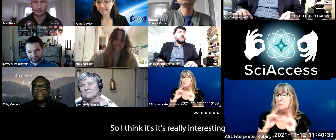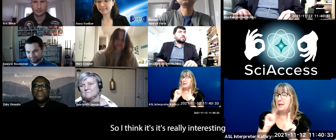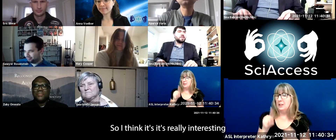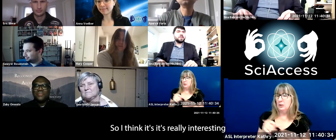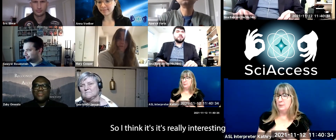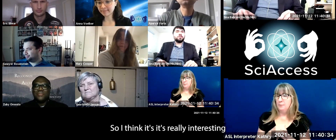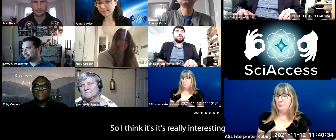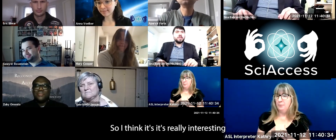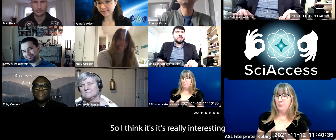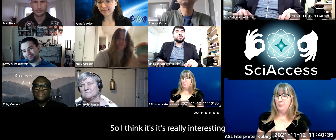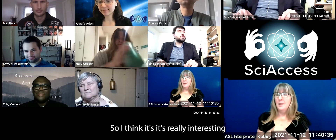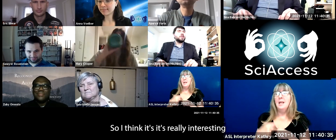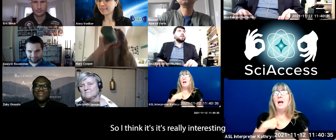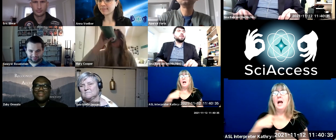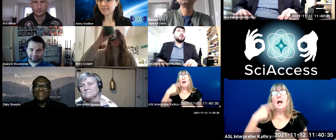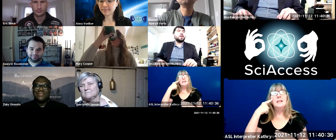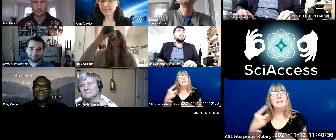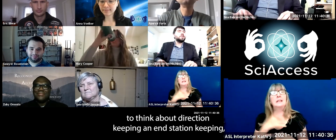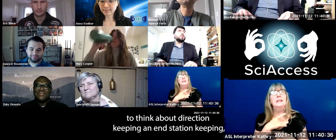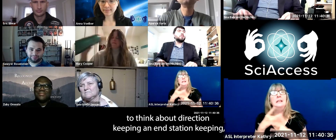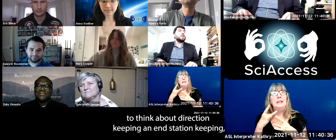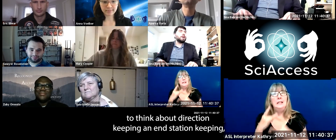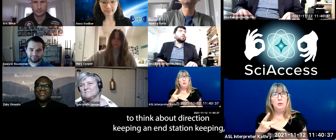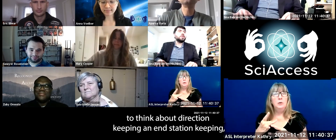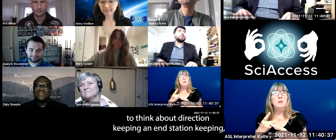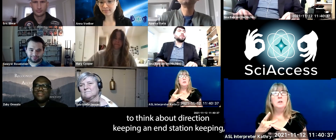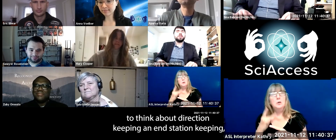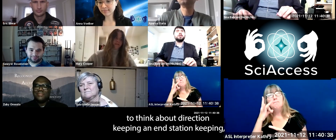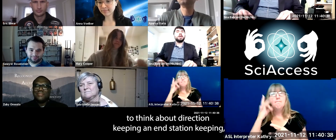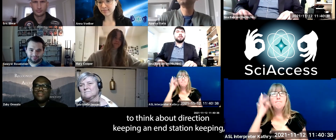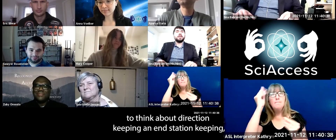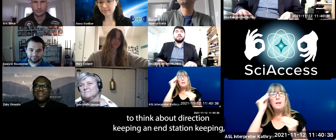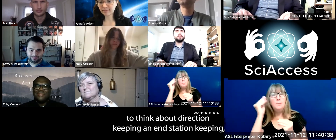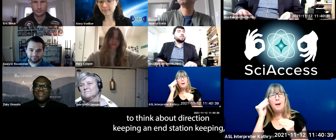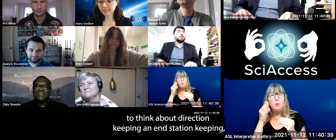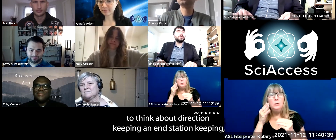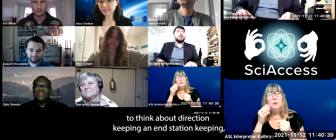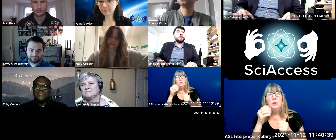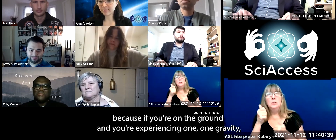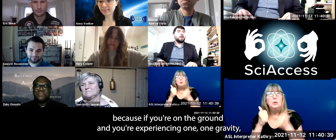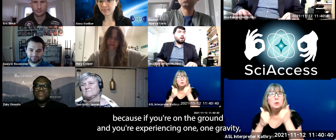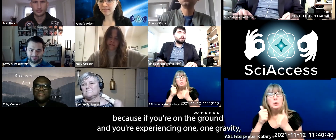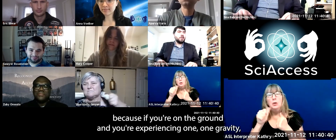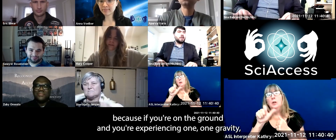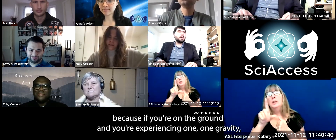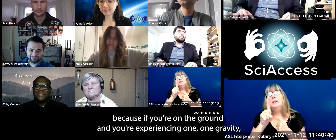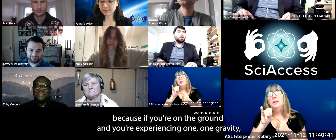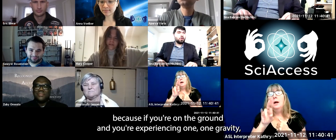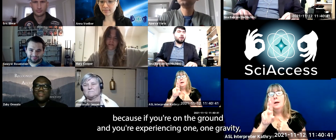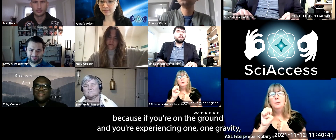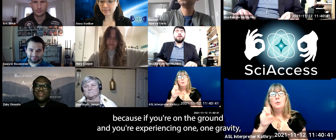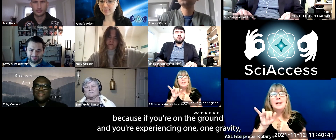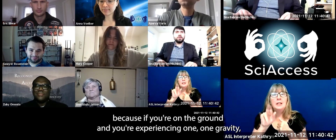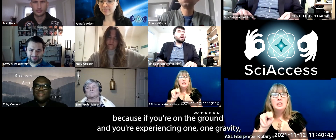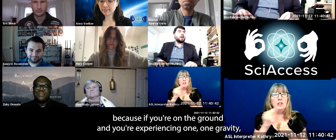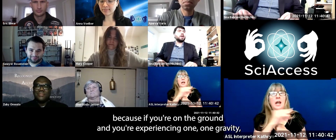I think it's really interesting to think about direction keeping and station keeping, because if you're